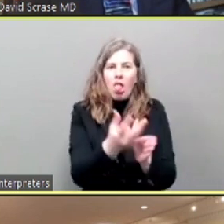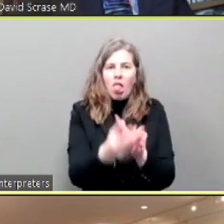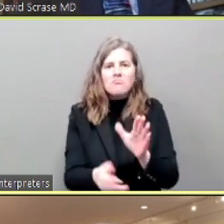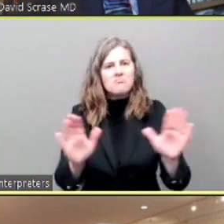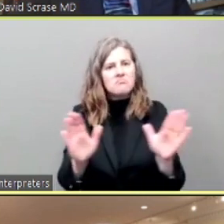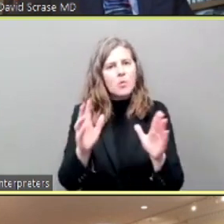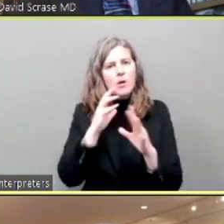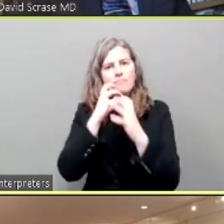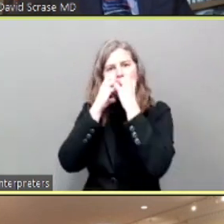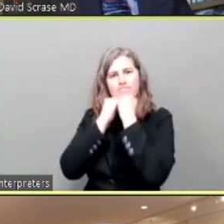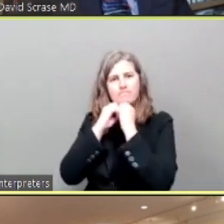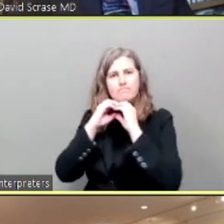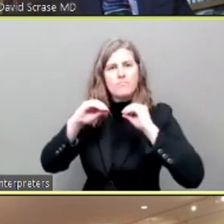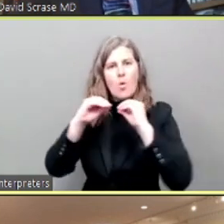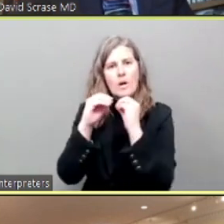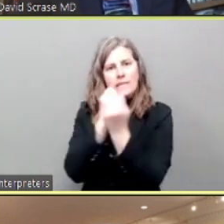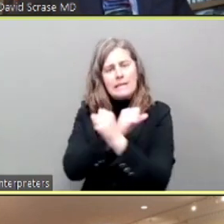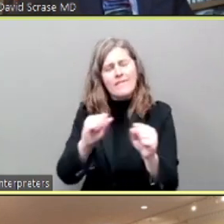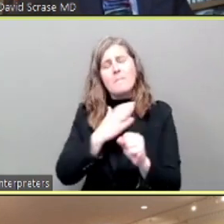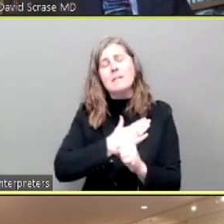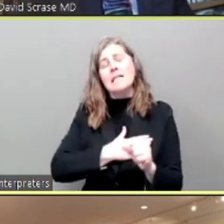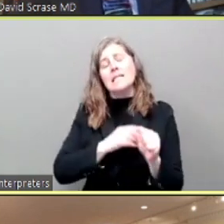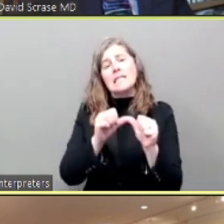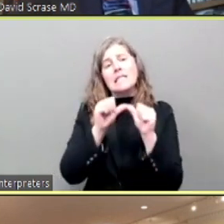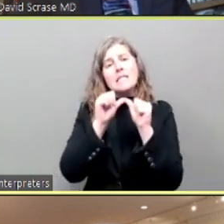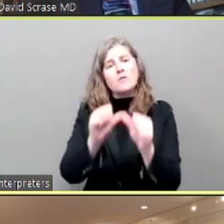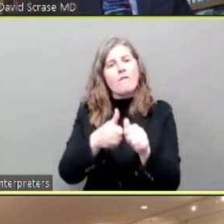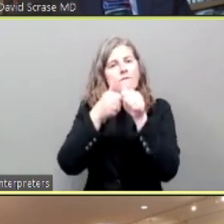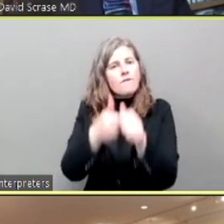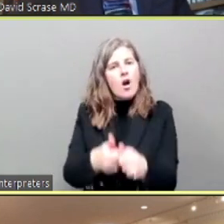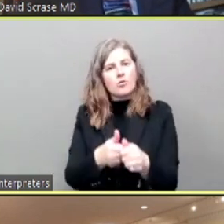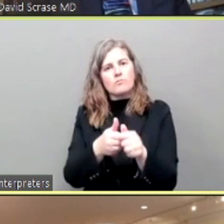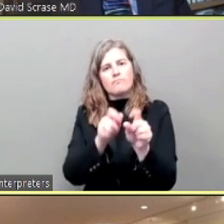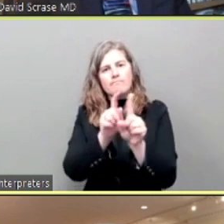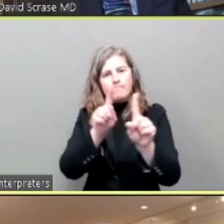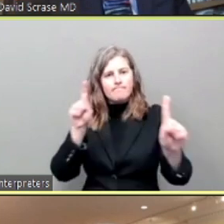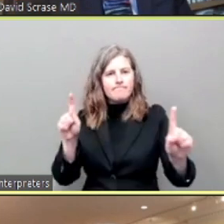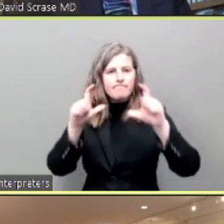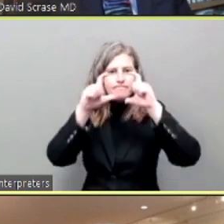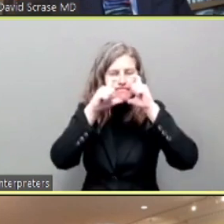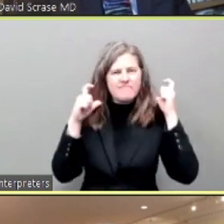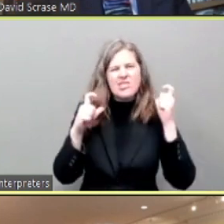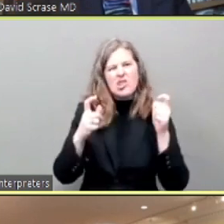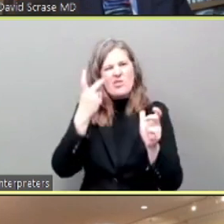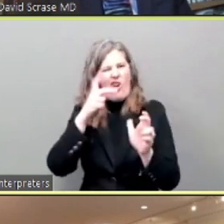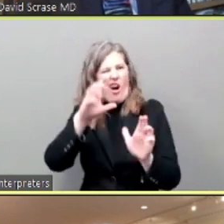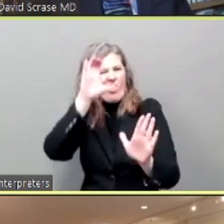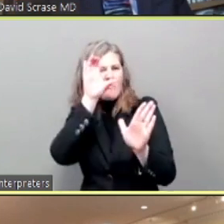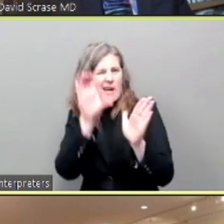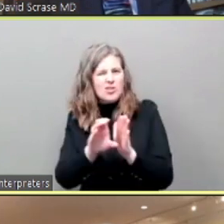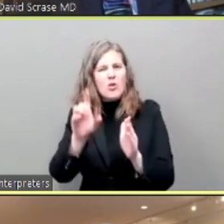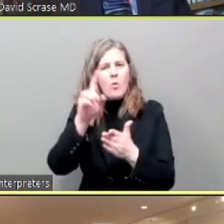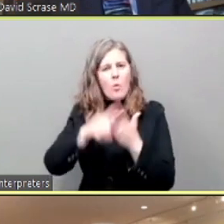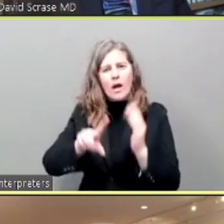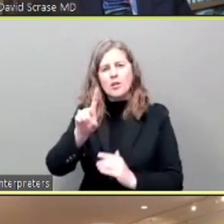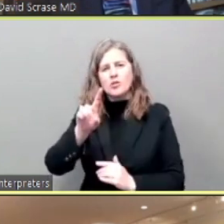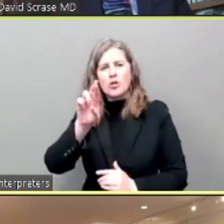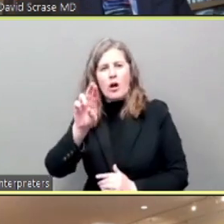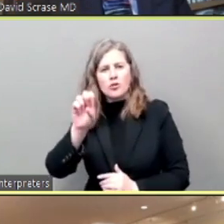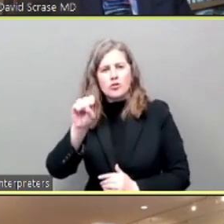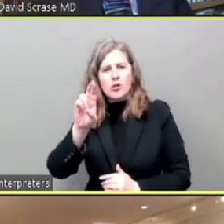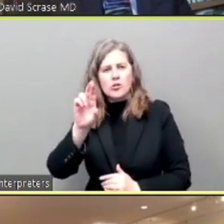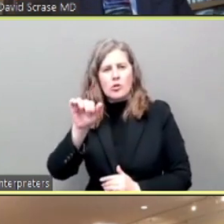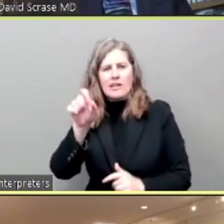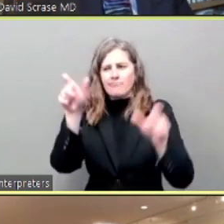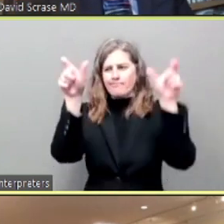COVID-19. And please continue with best COVID practices. And you saw the nice graphic that Dr. Scrace displayed about